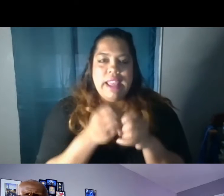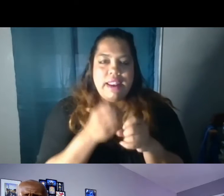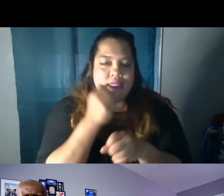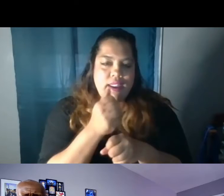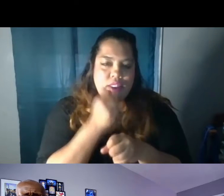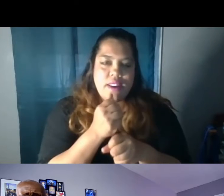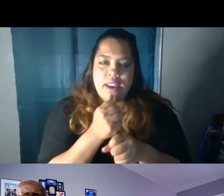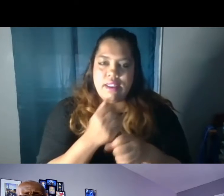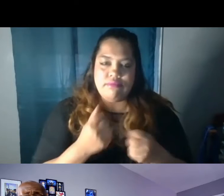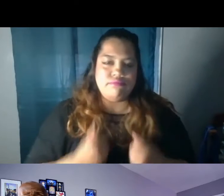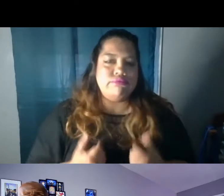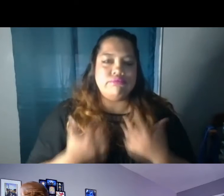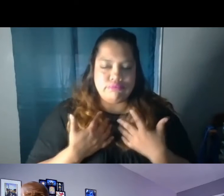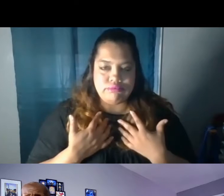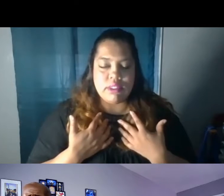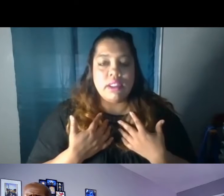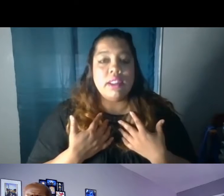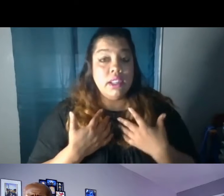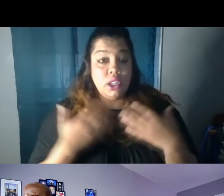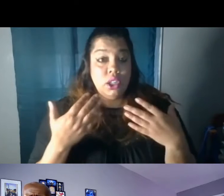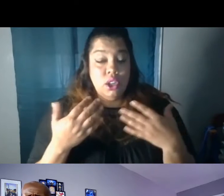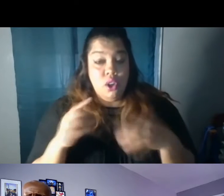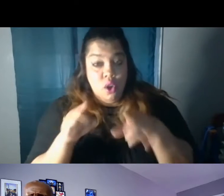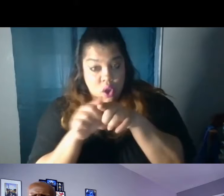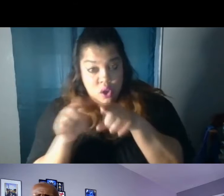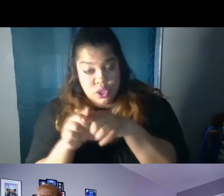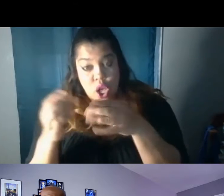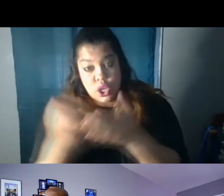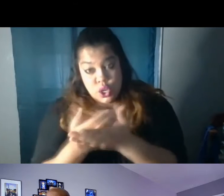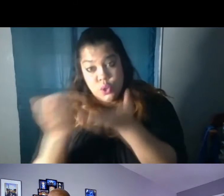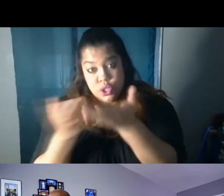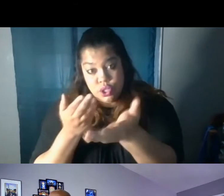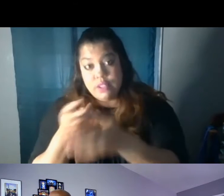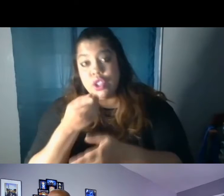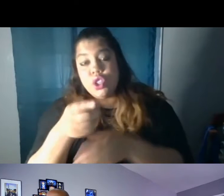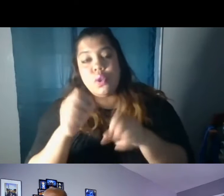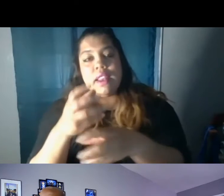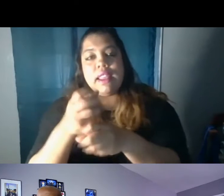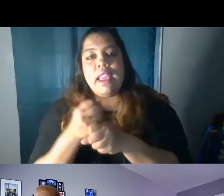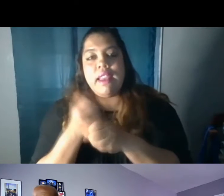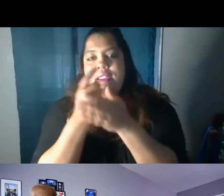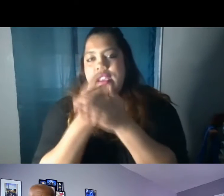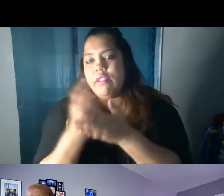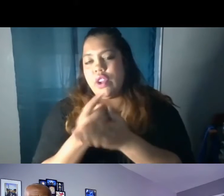service that you can subscribe to receive weekly words of wisdom. Each